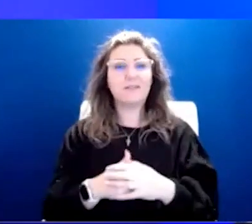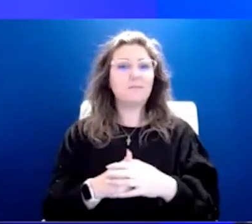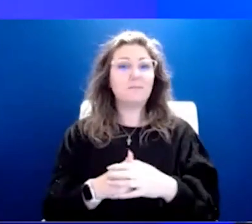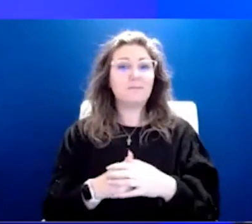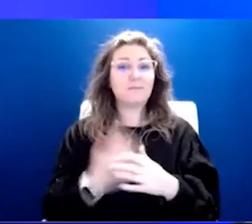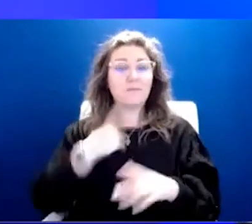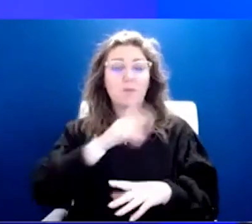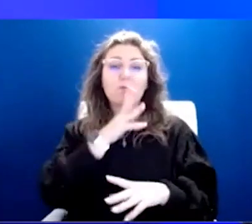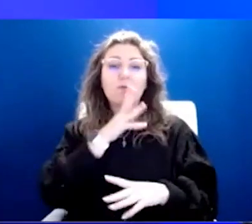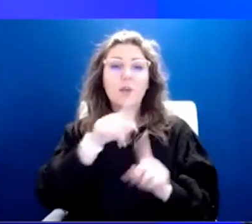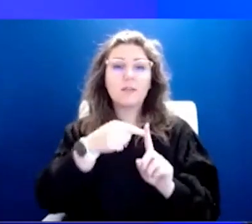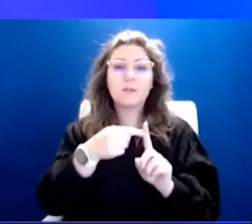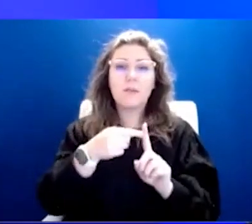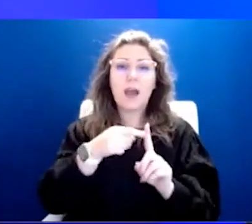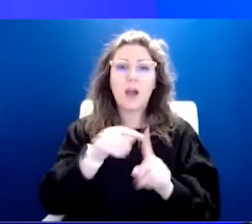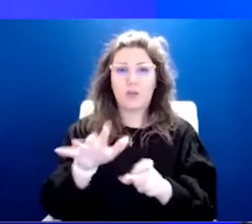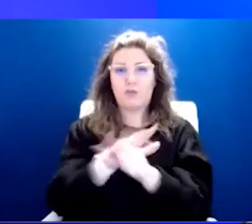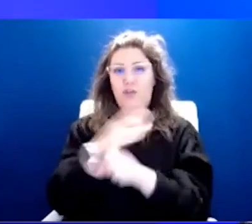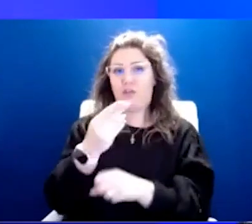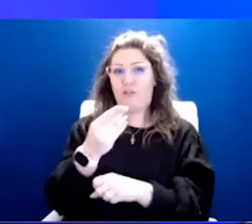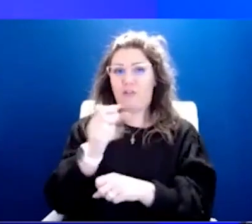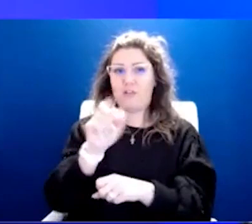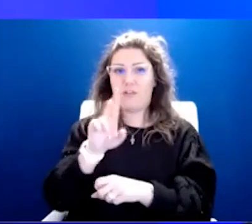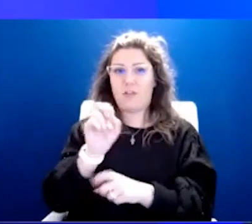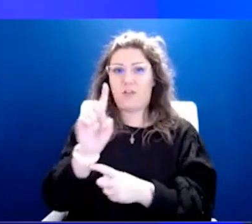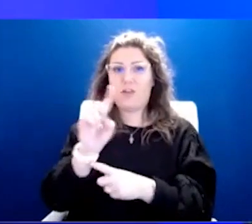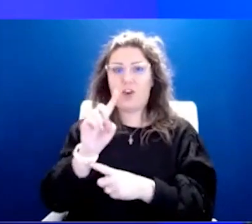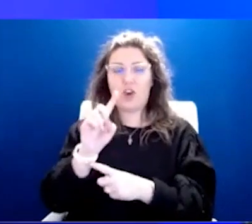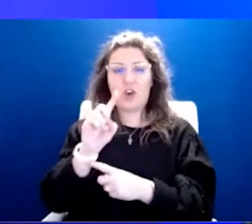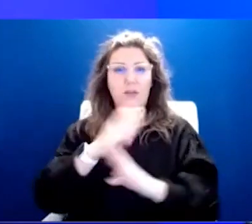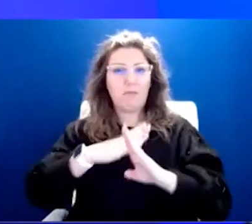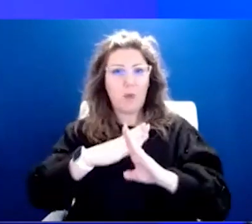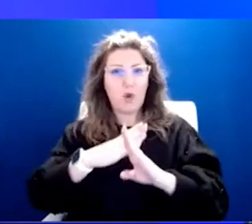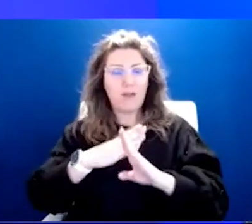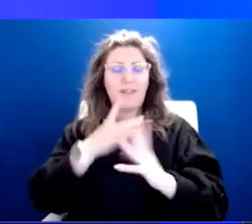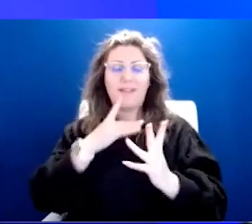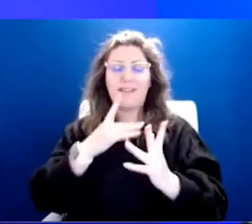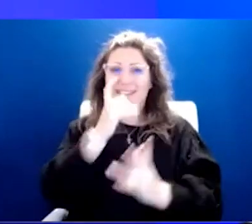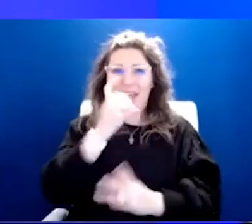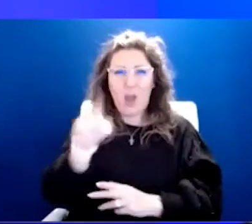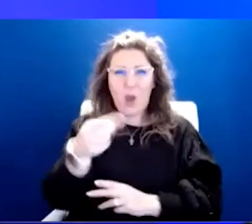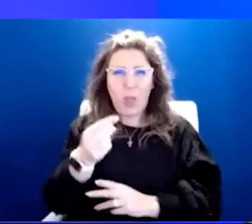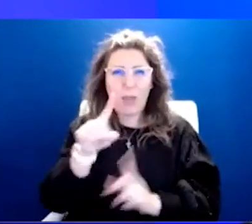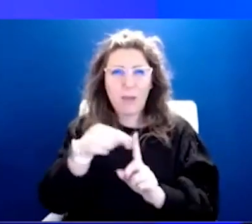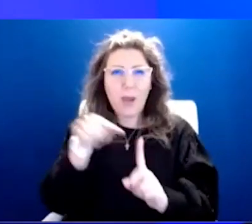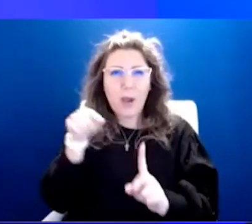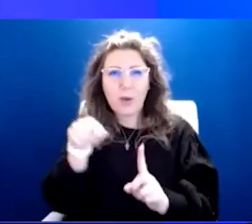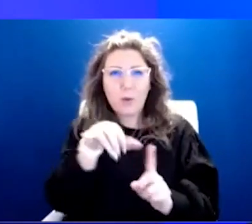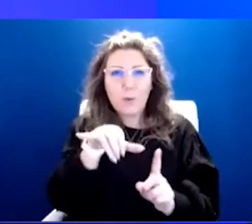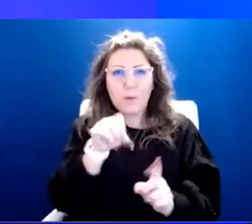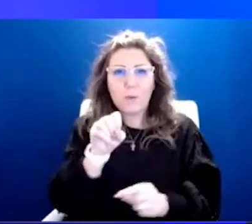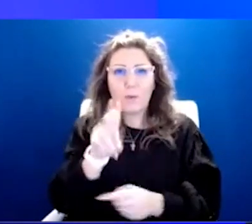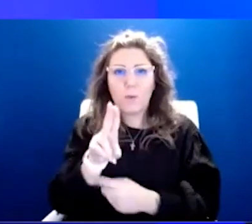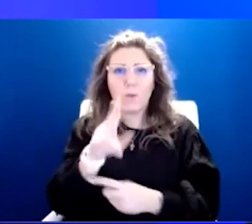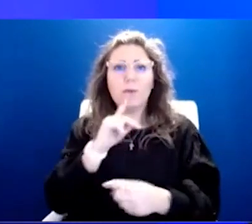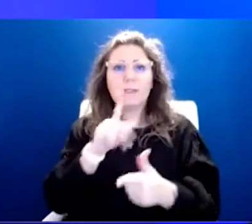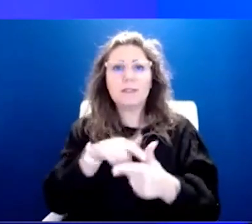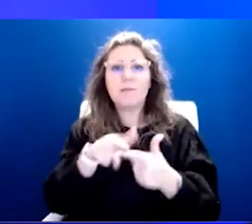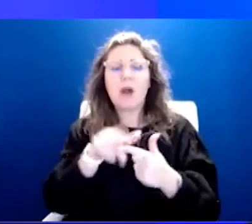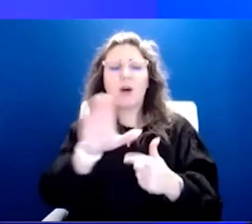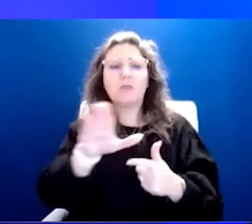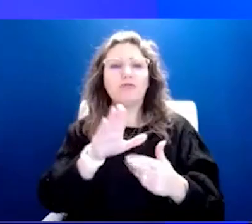immunity from the very beginning. Vaccination is not just about you, it's also about the community. It's about your neighbors, it's about your